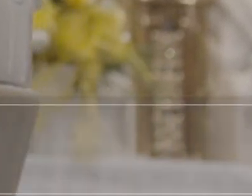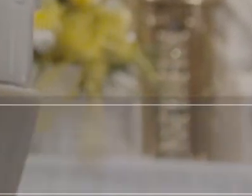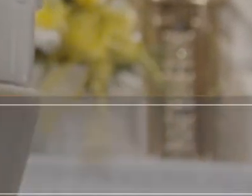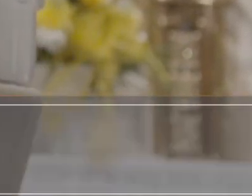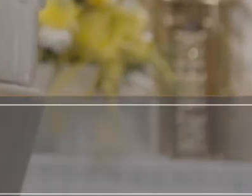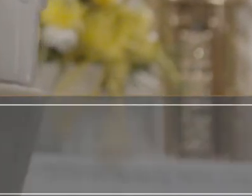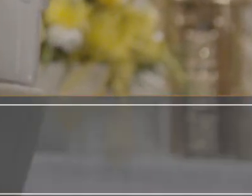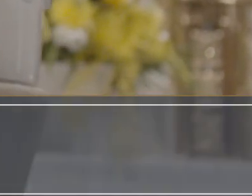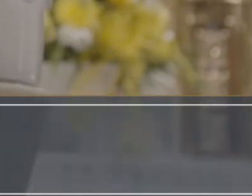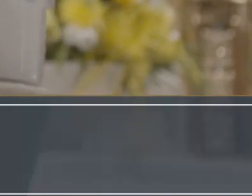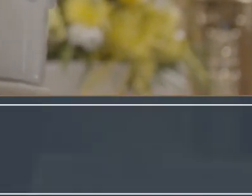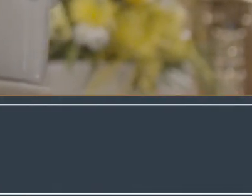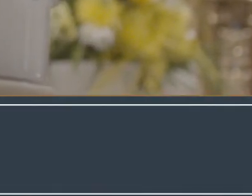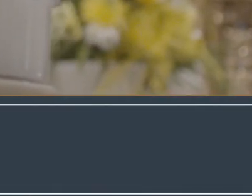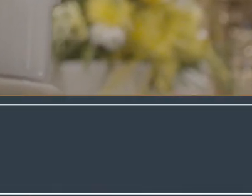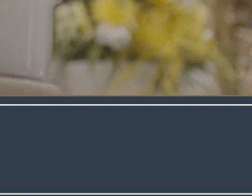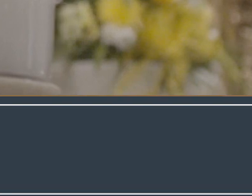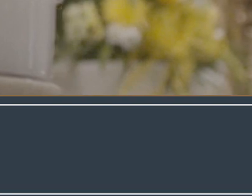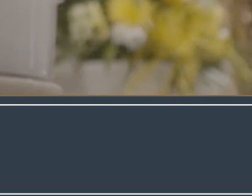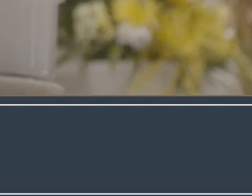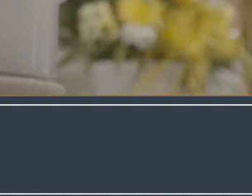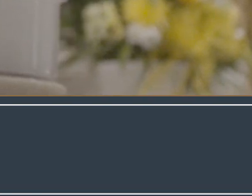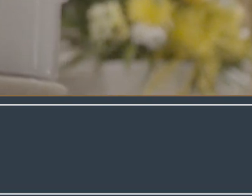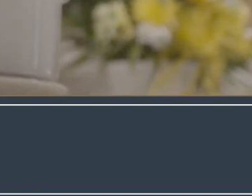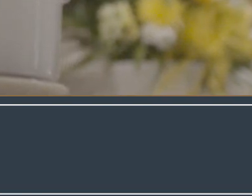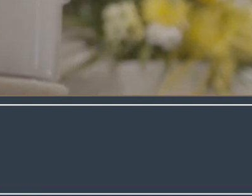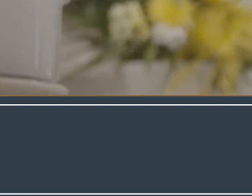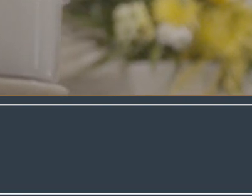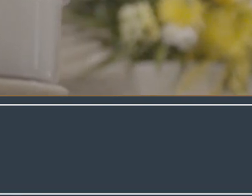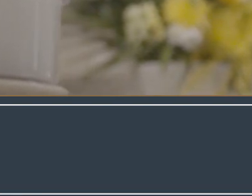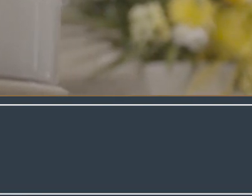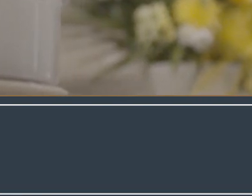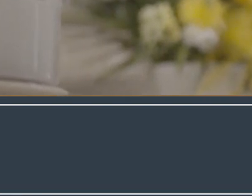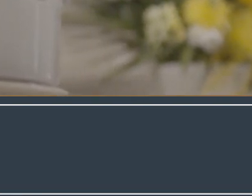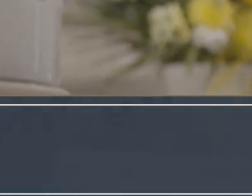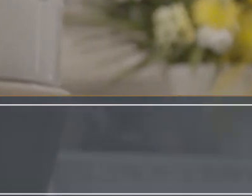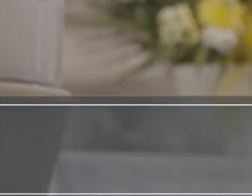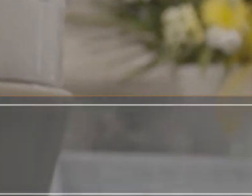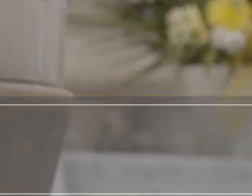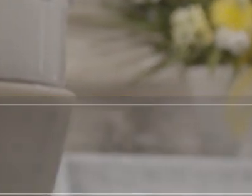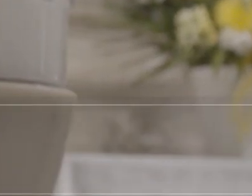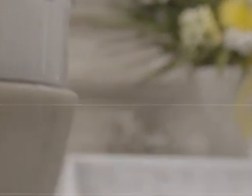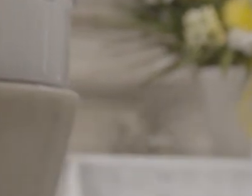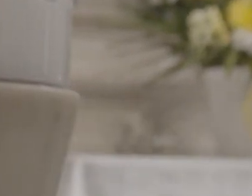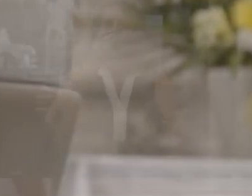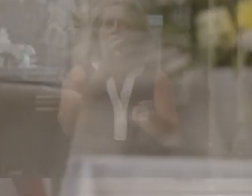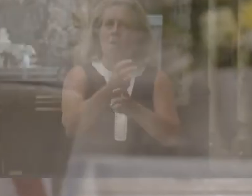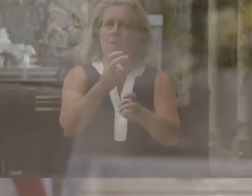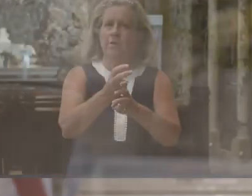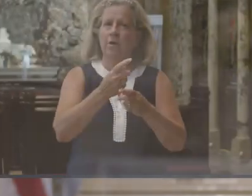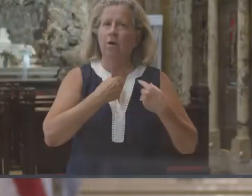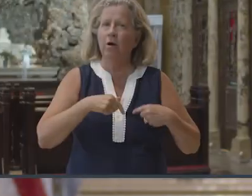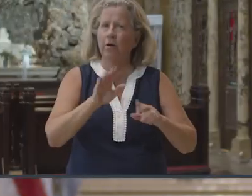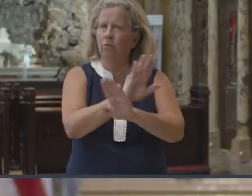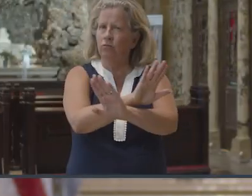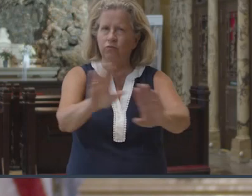Thanks be to God. A responsorial psalm. If today you hear his voice, harden not your